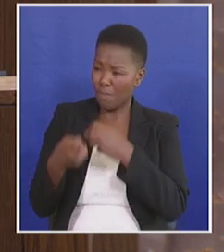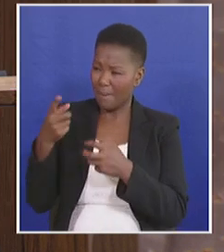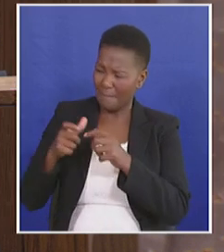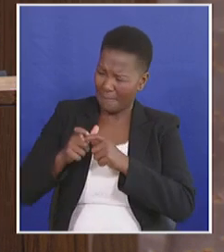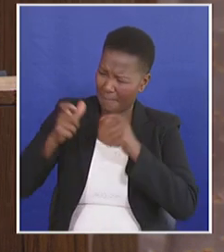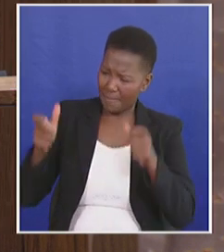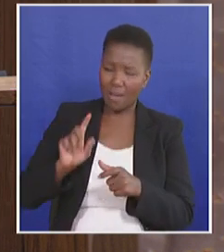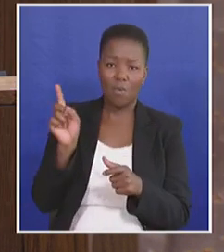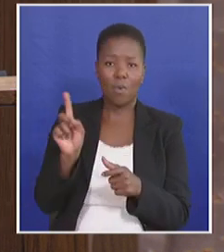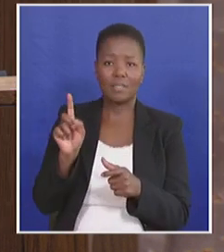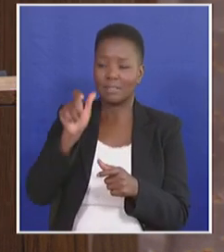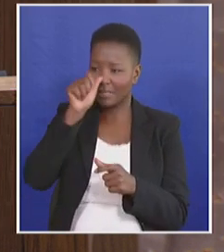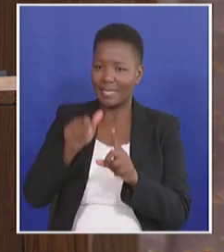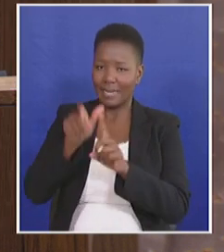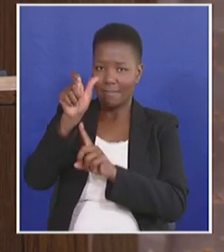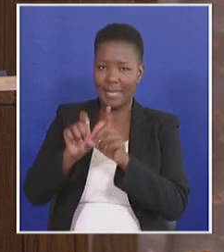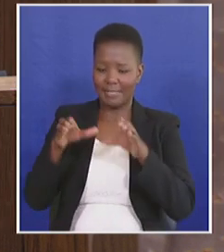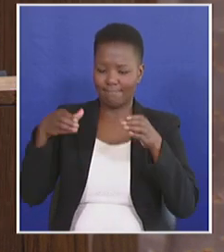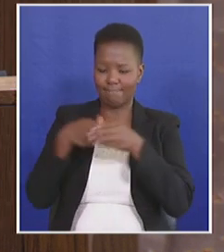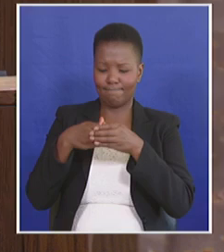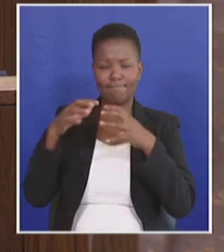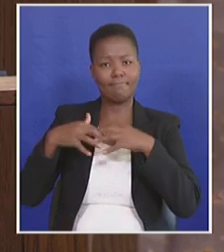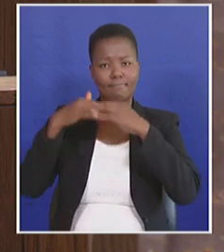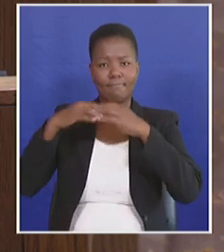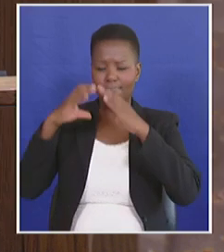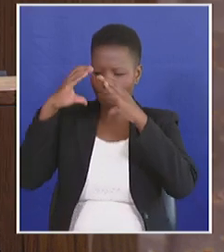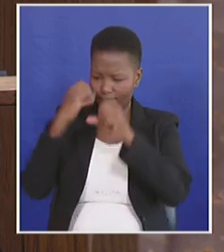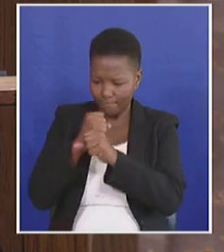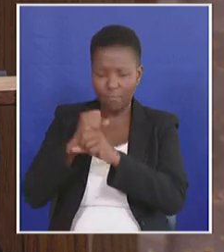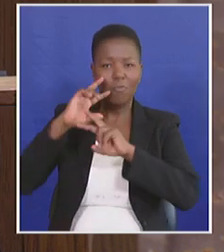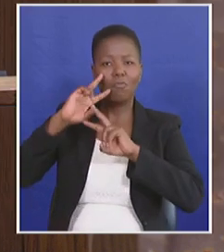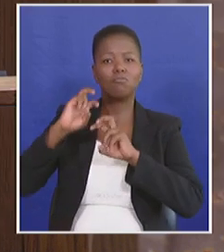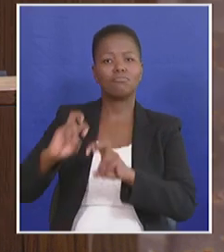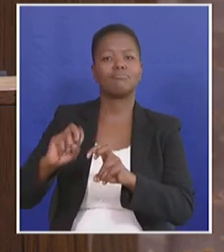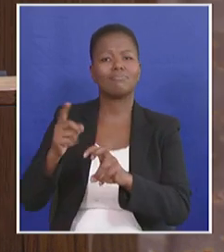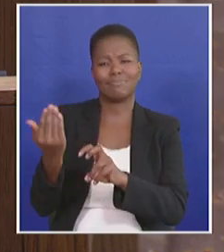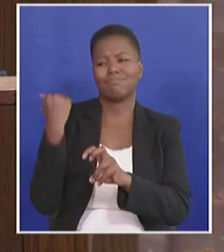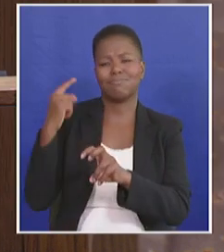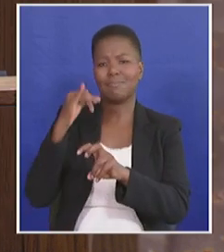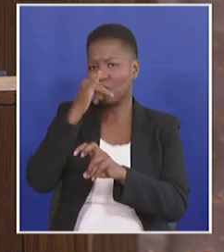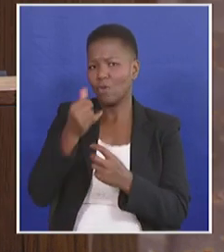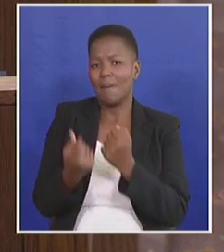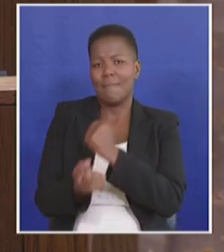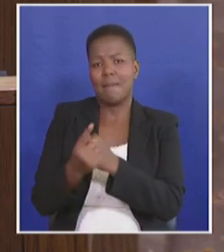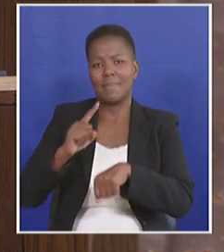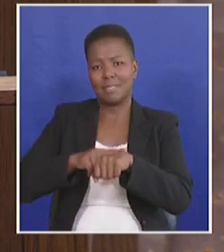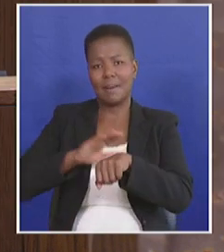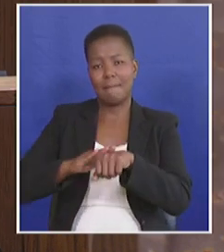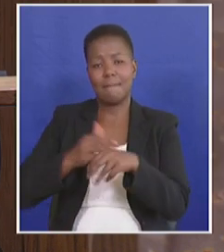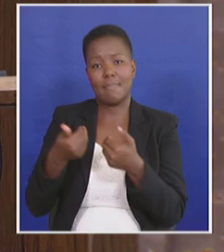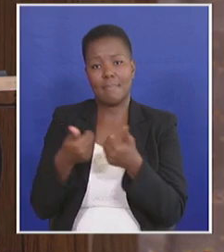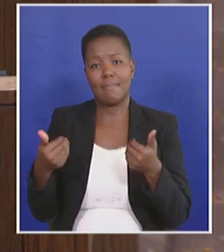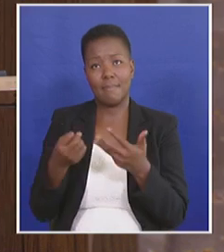is a dedicated investigative unit that exclusively concentrates on these kinds of crimes. Furthermore, the police and the prosecution are very